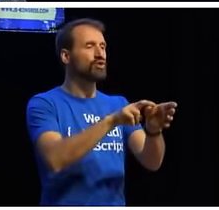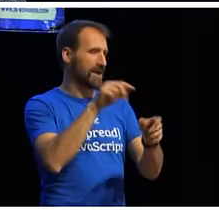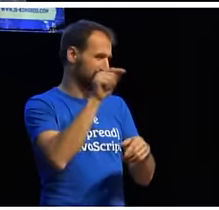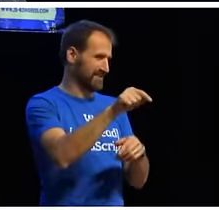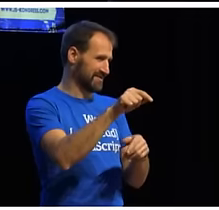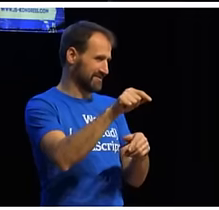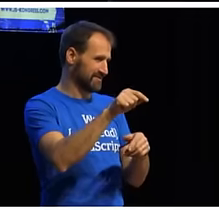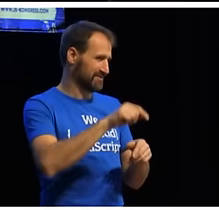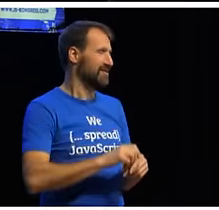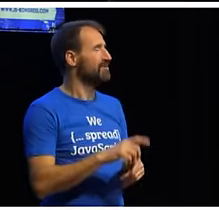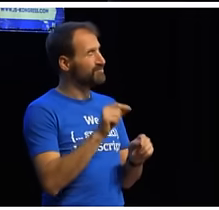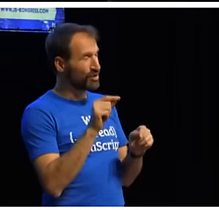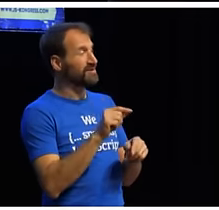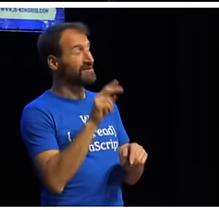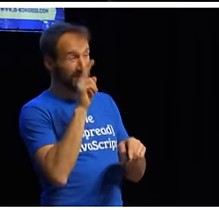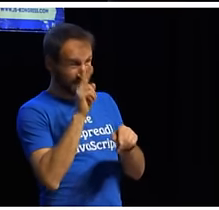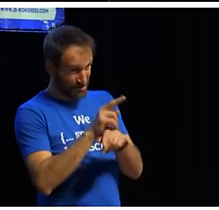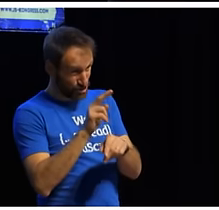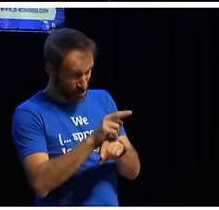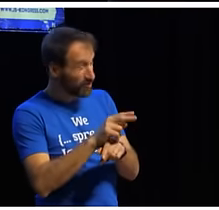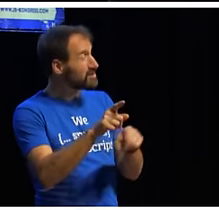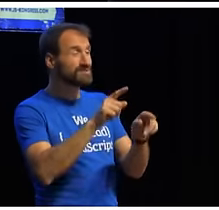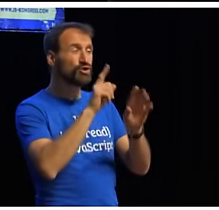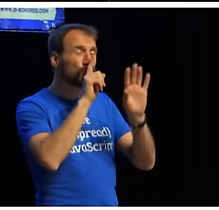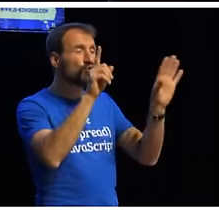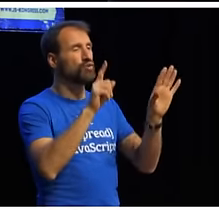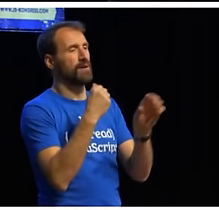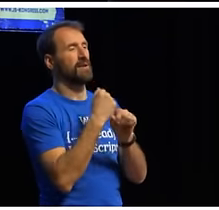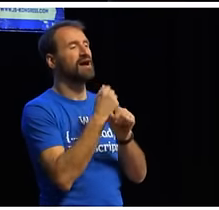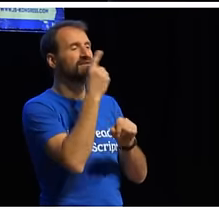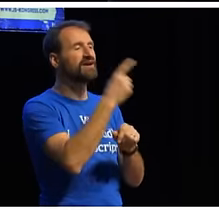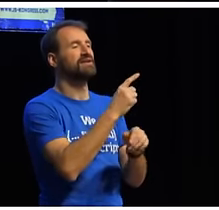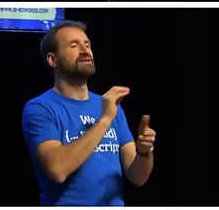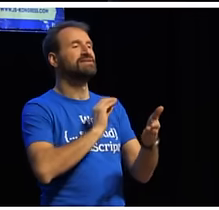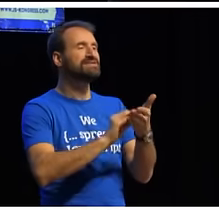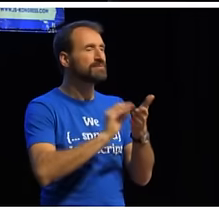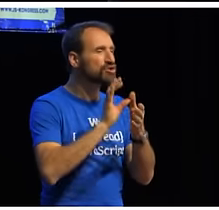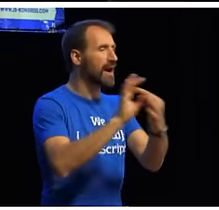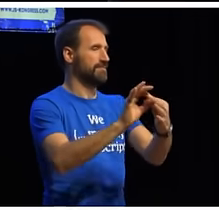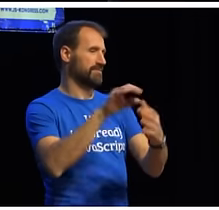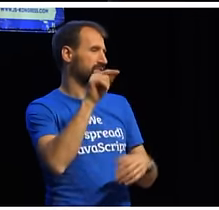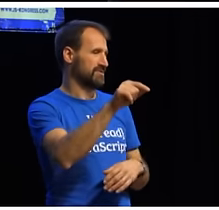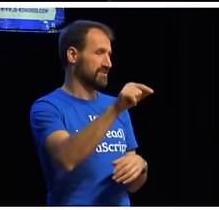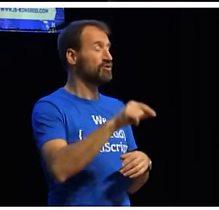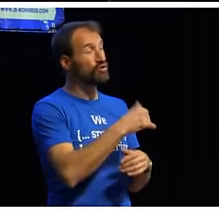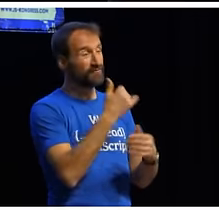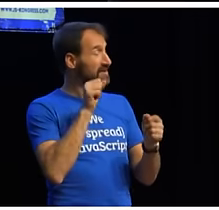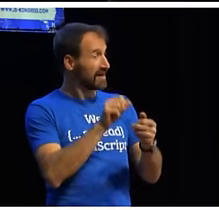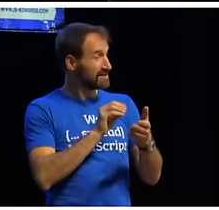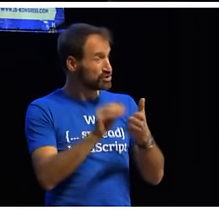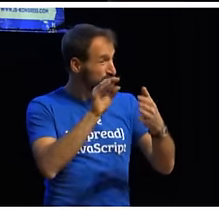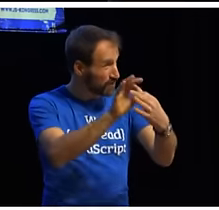do anything until you subscribe to them. And you can subscribe to them with the help of